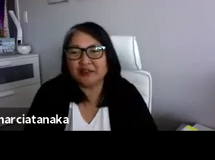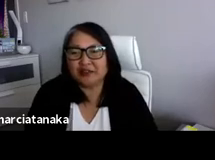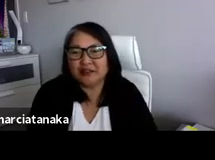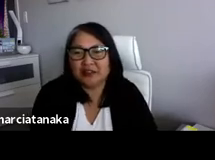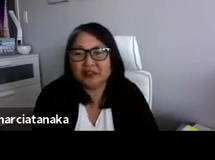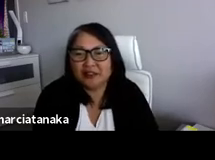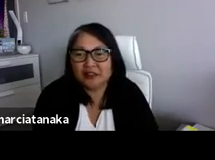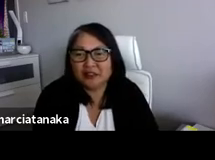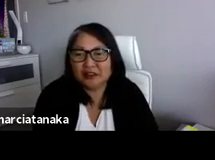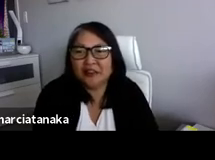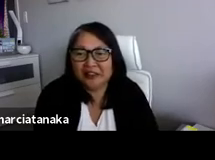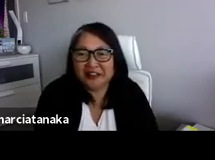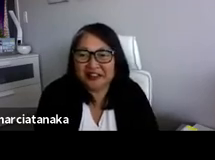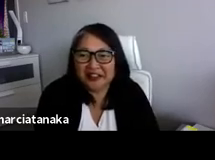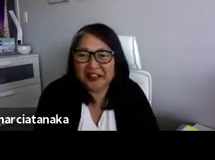screen.